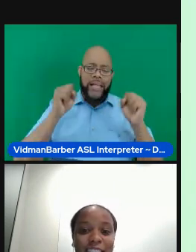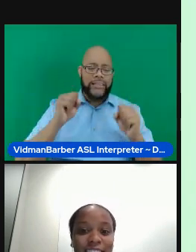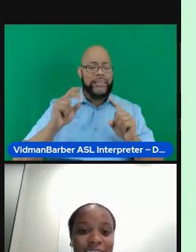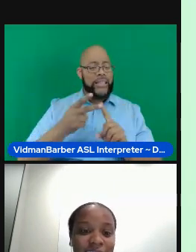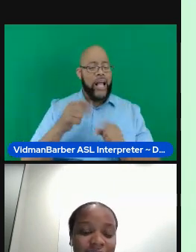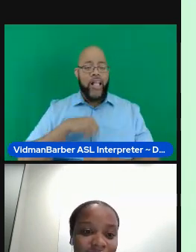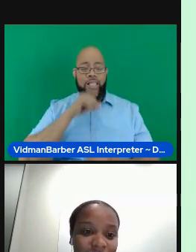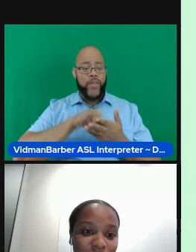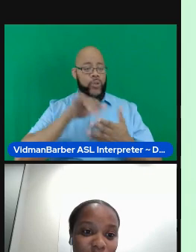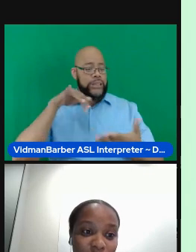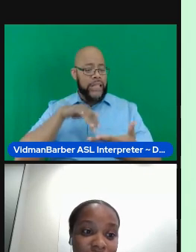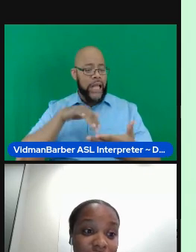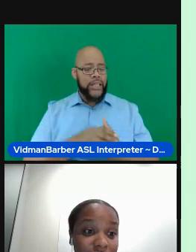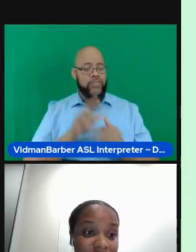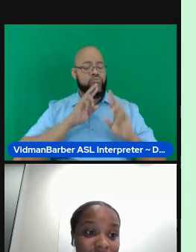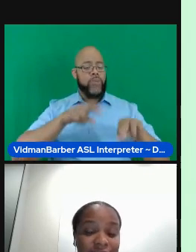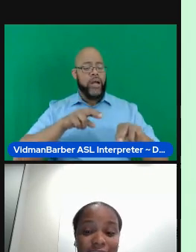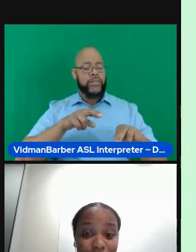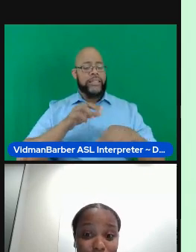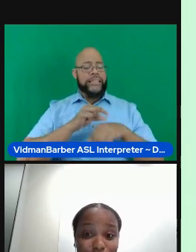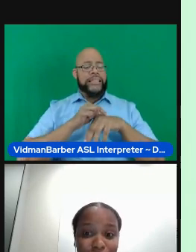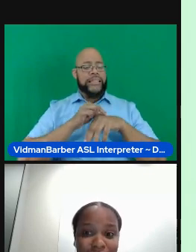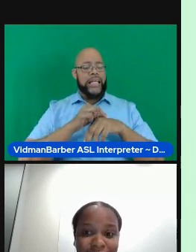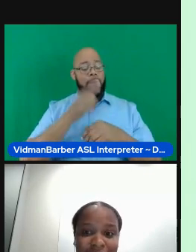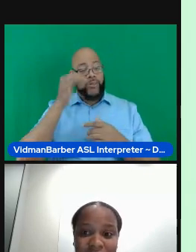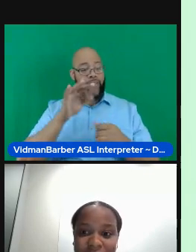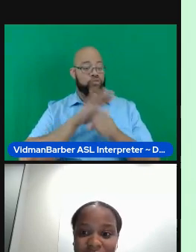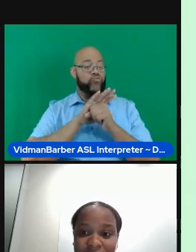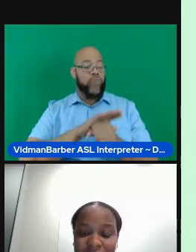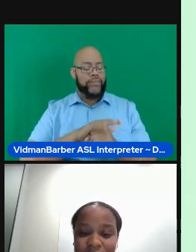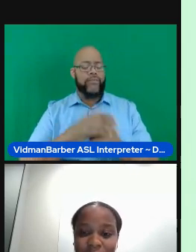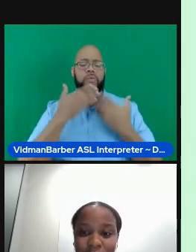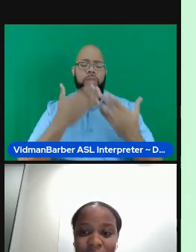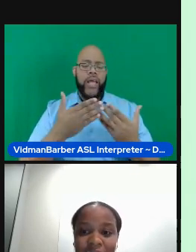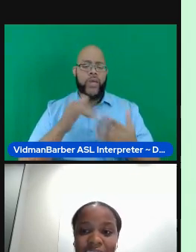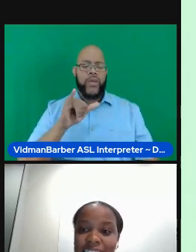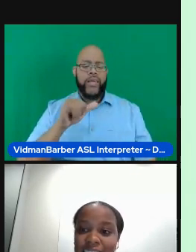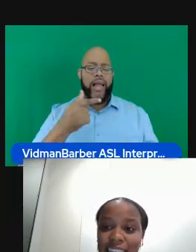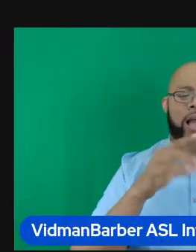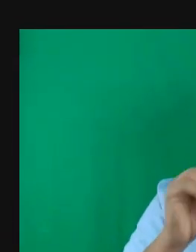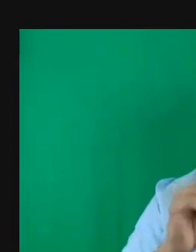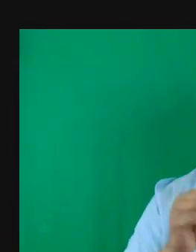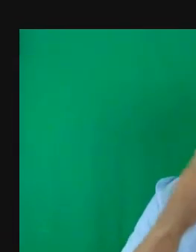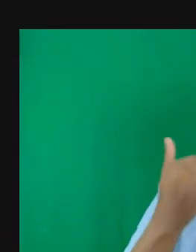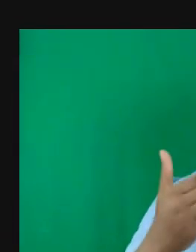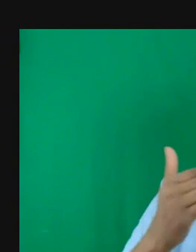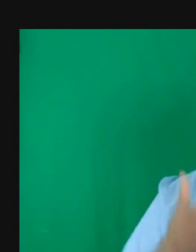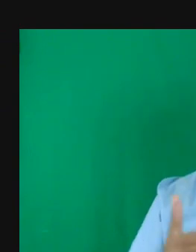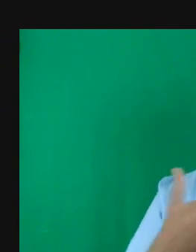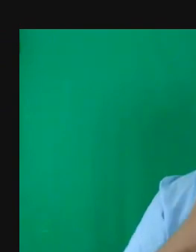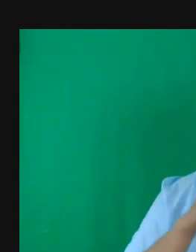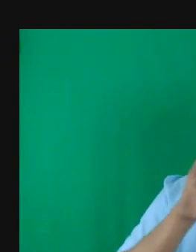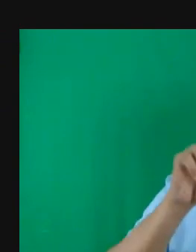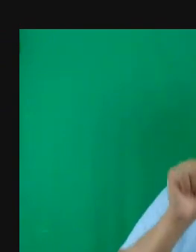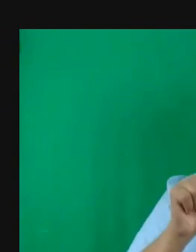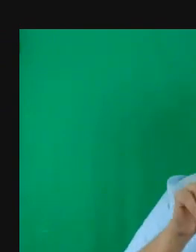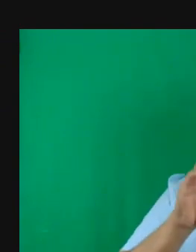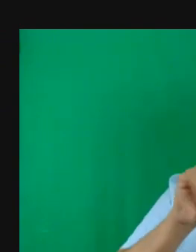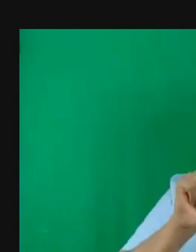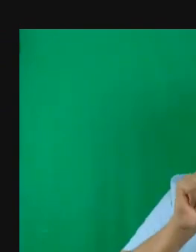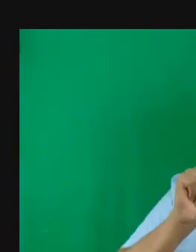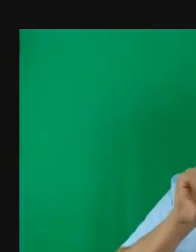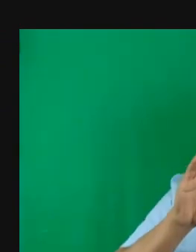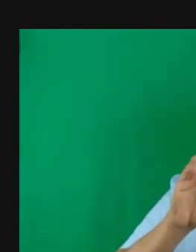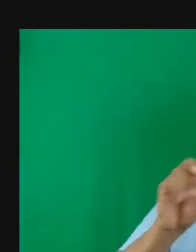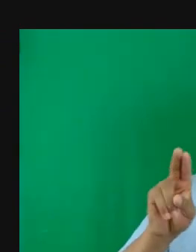love that you're studying the response of skin due to stress. Thank you, Yago. Next up will be Linda Akufo.